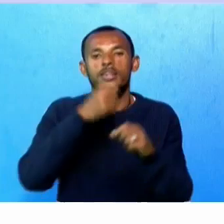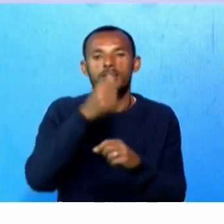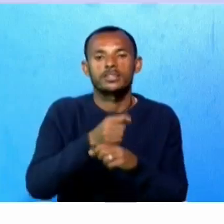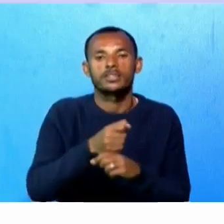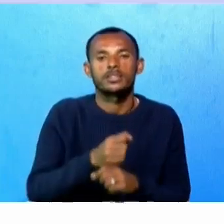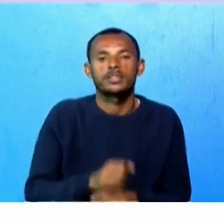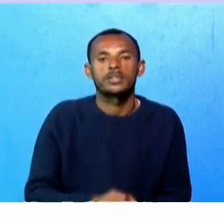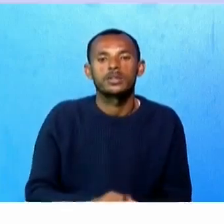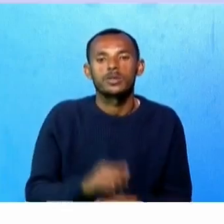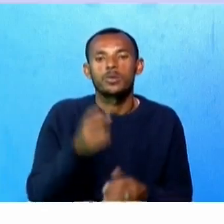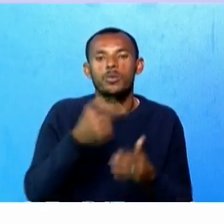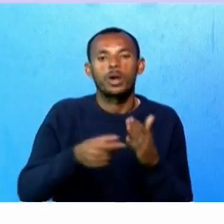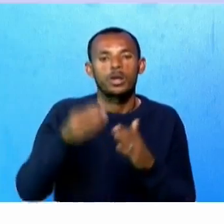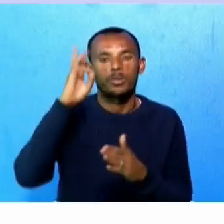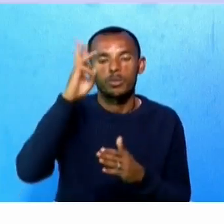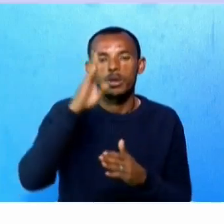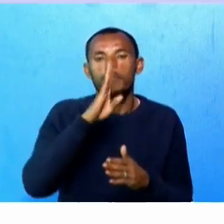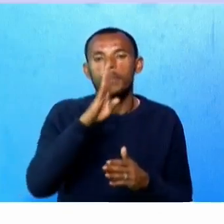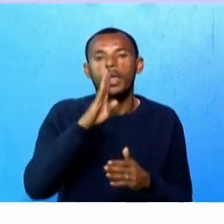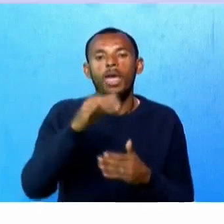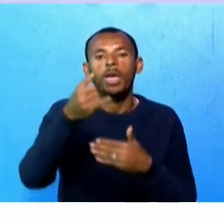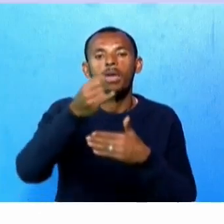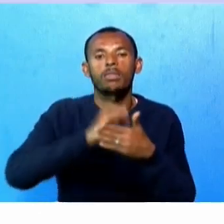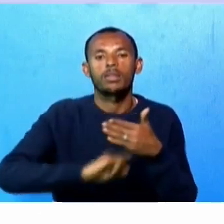be the interest